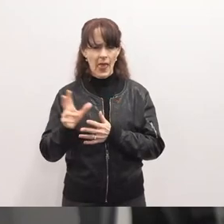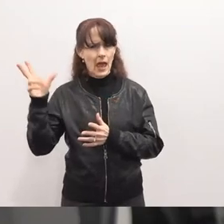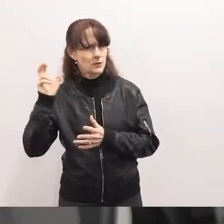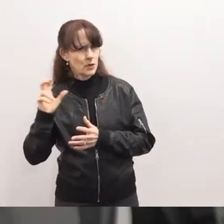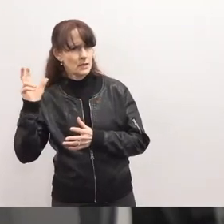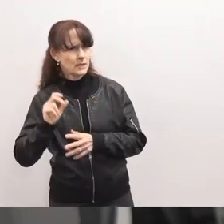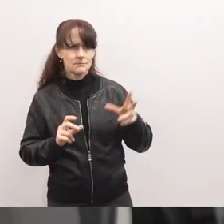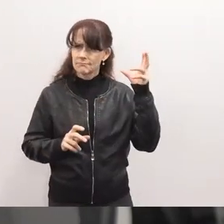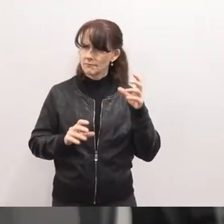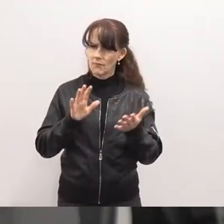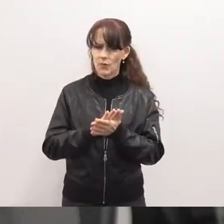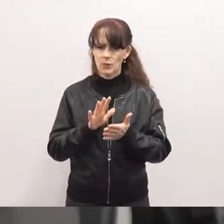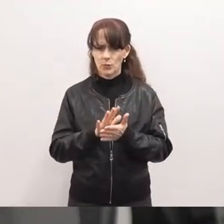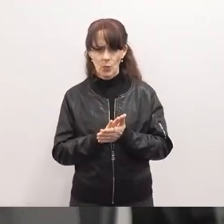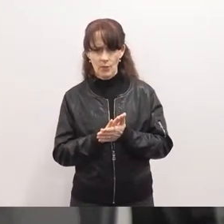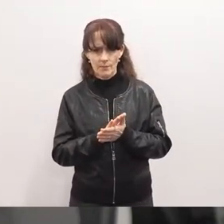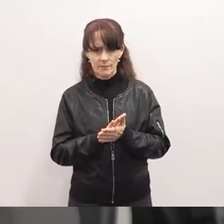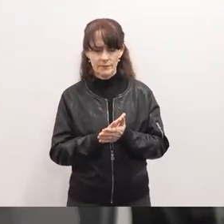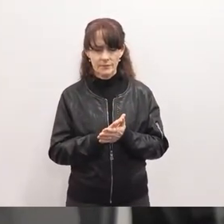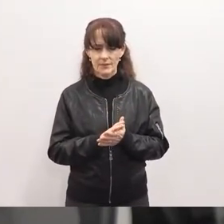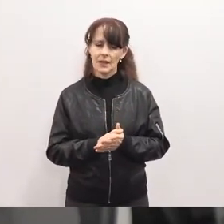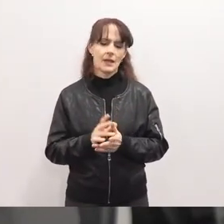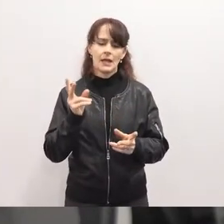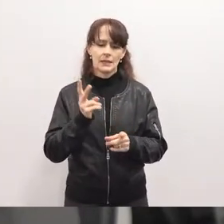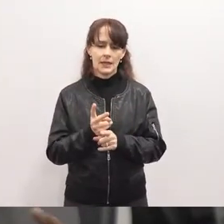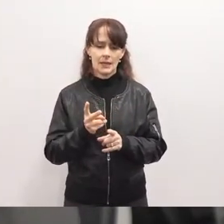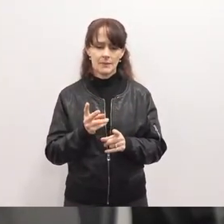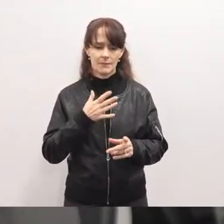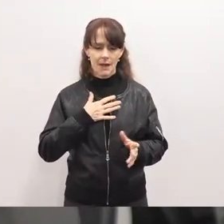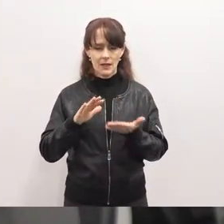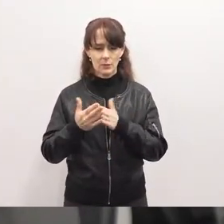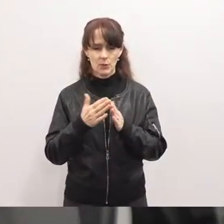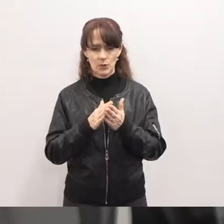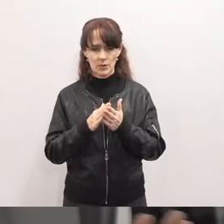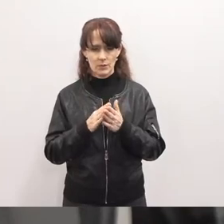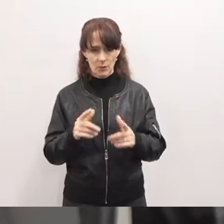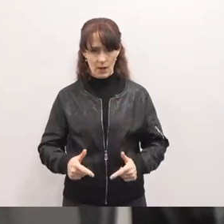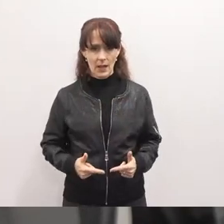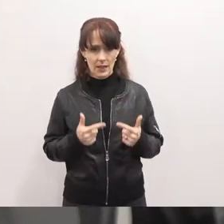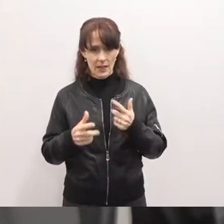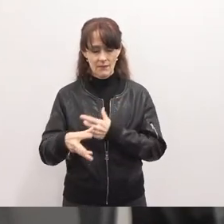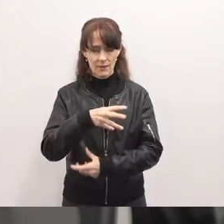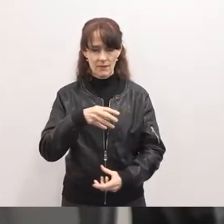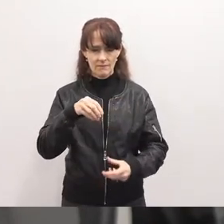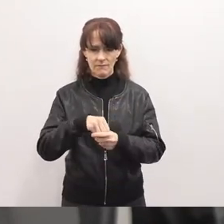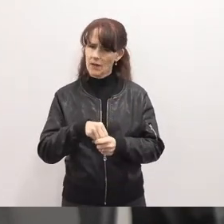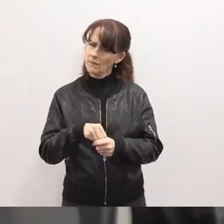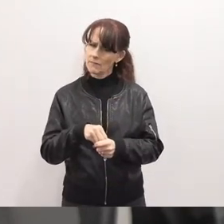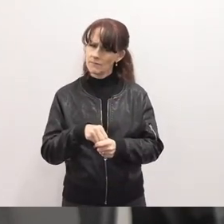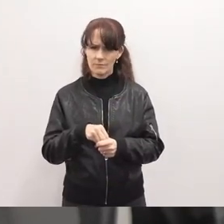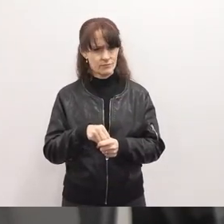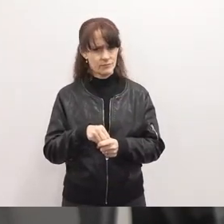the school as far as keeping the my community where I live involved,